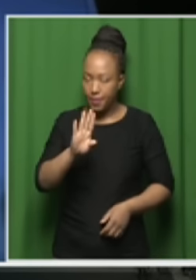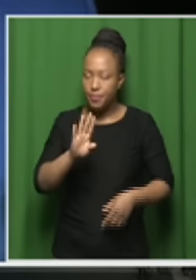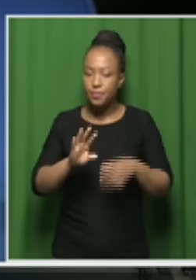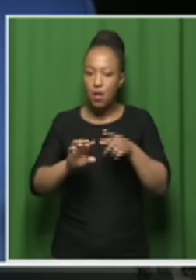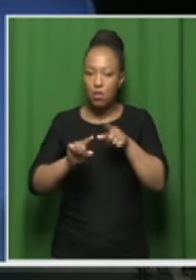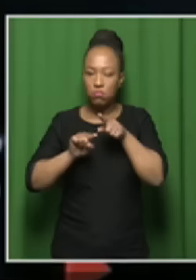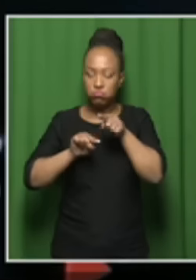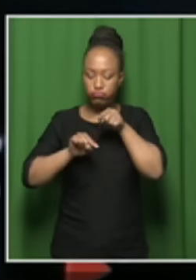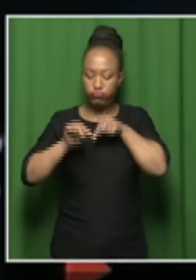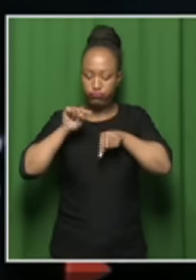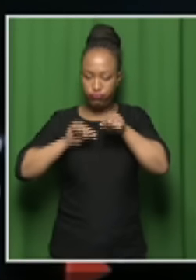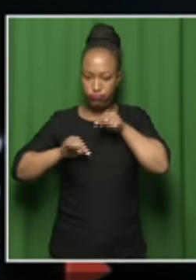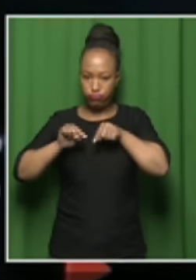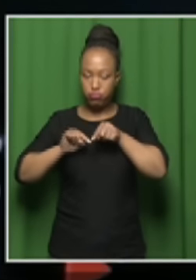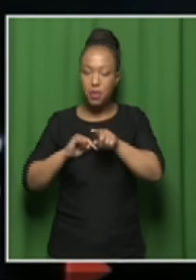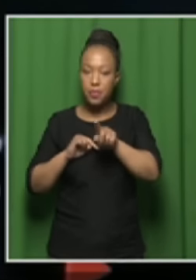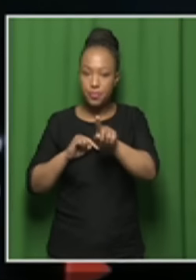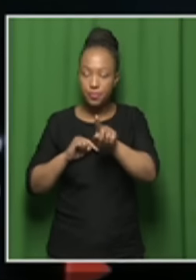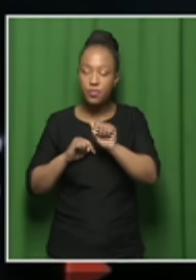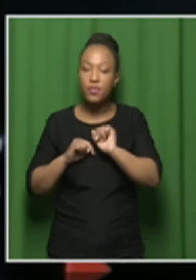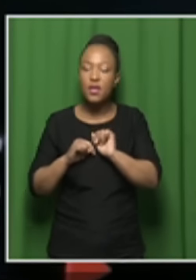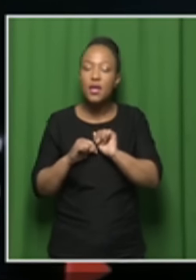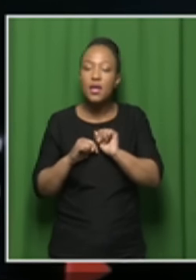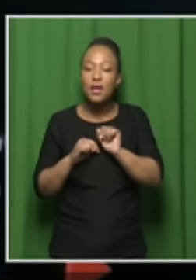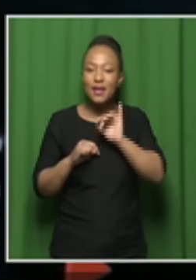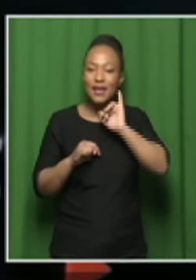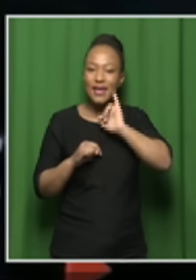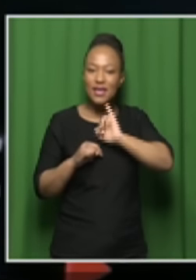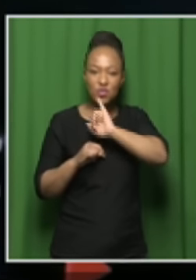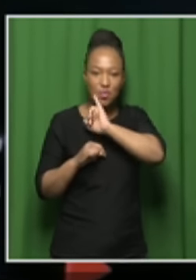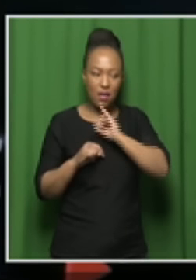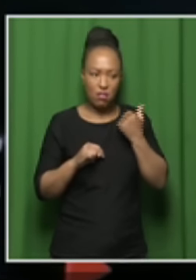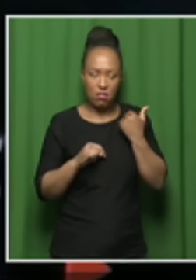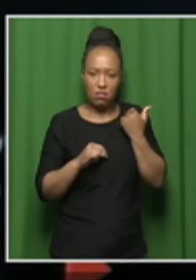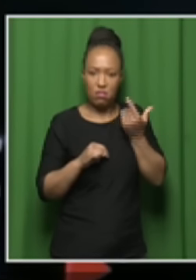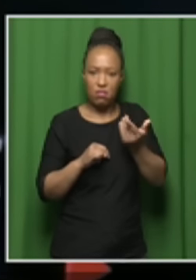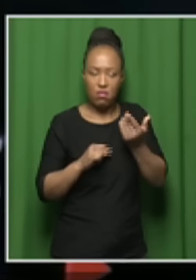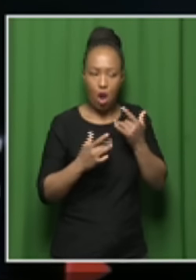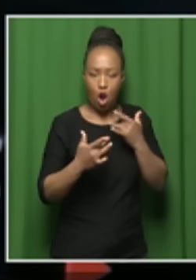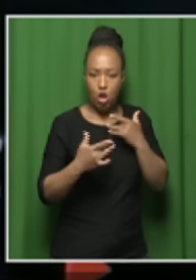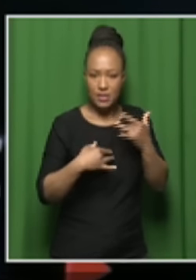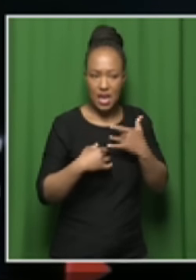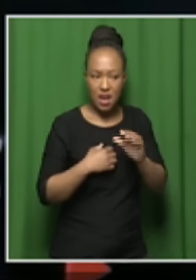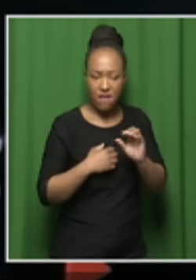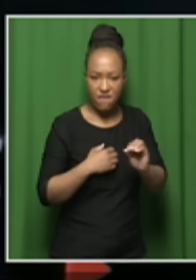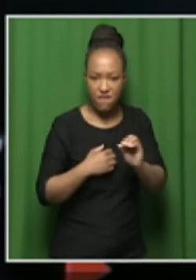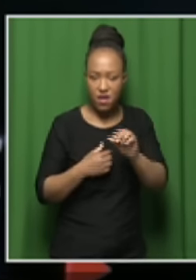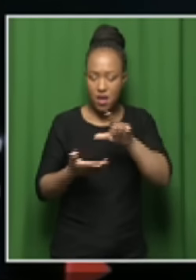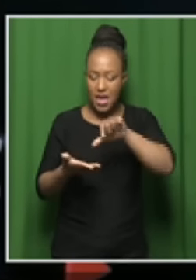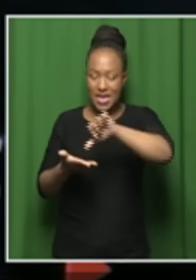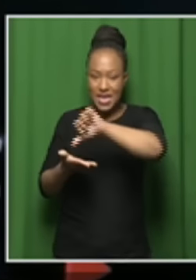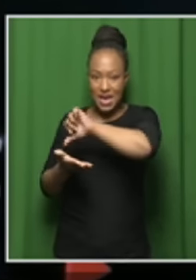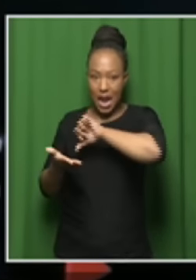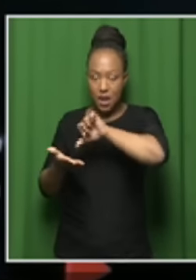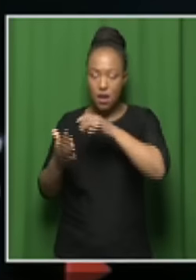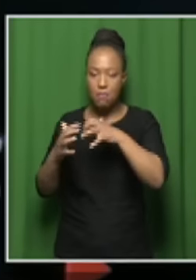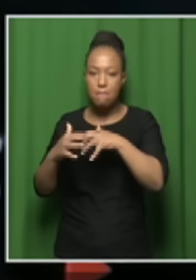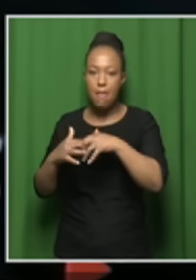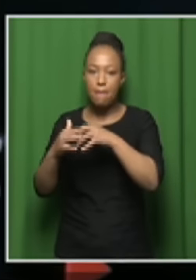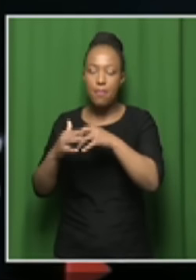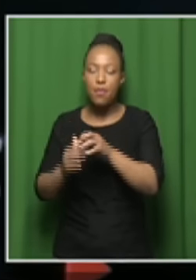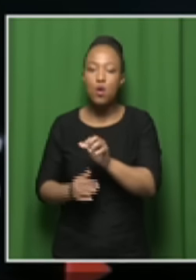piece together how we got here, right? Israel has been concerned about Iran's uranium enrichment, which Iran to this day affirms